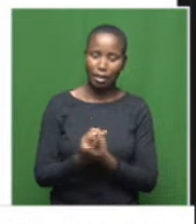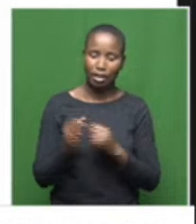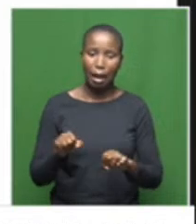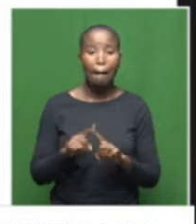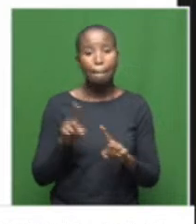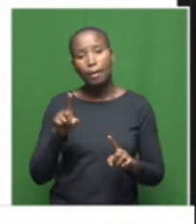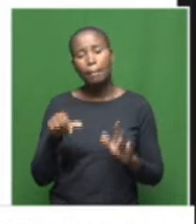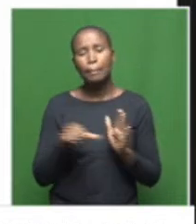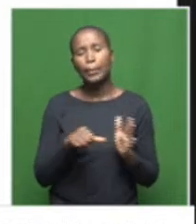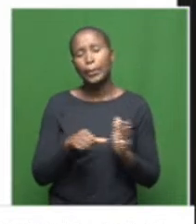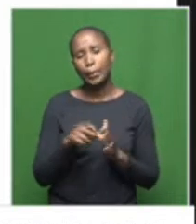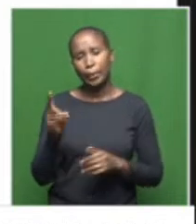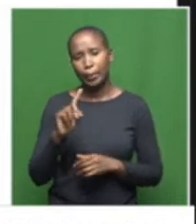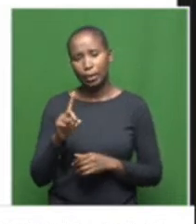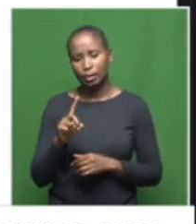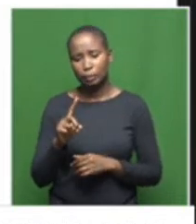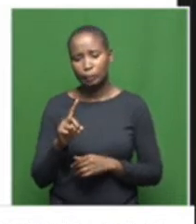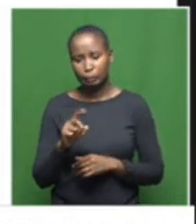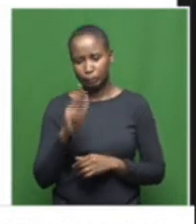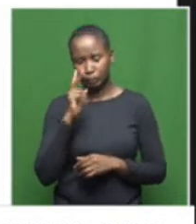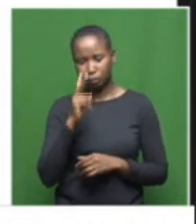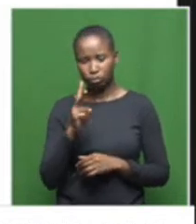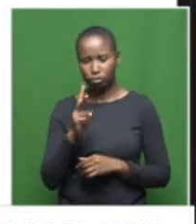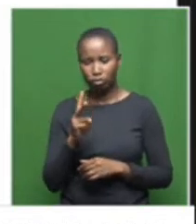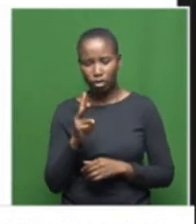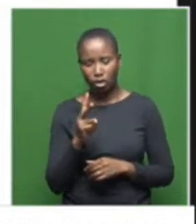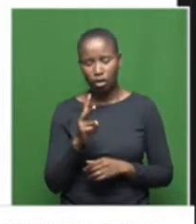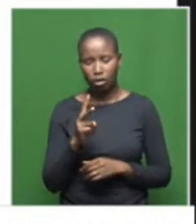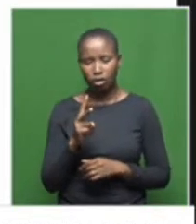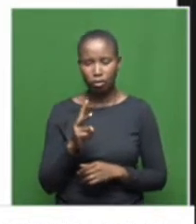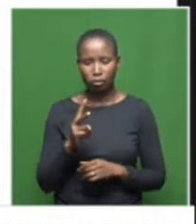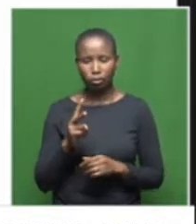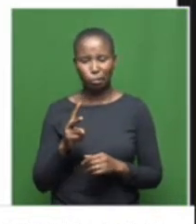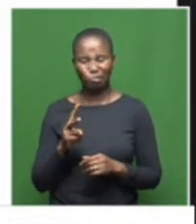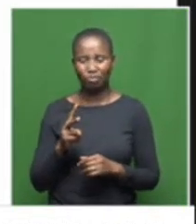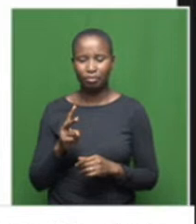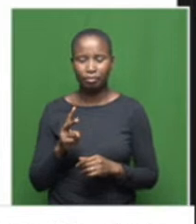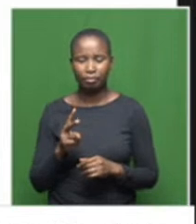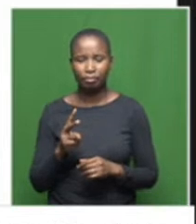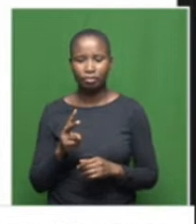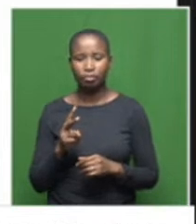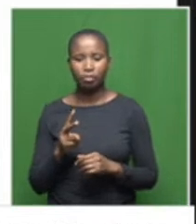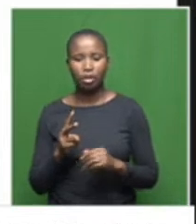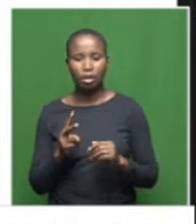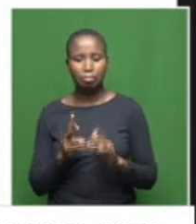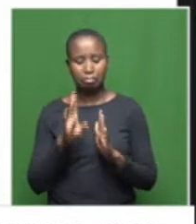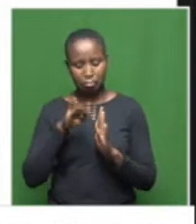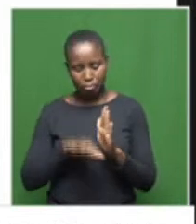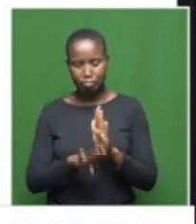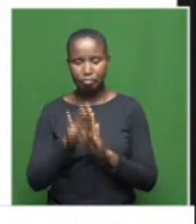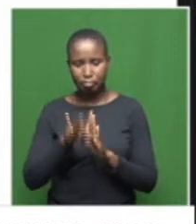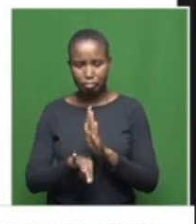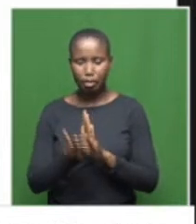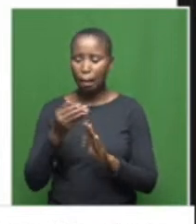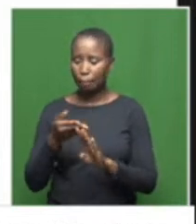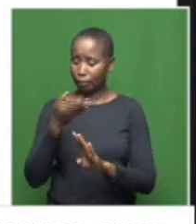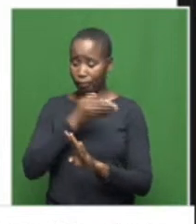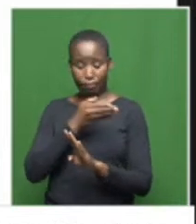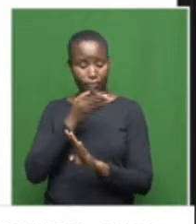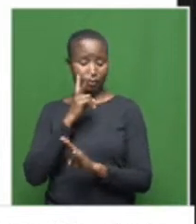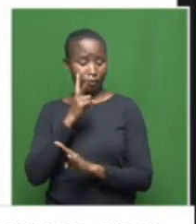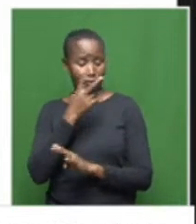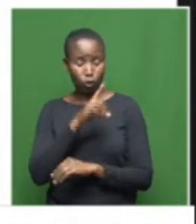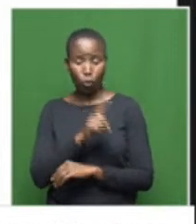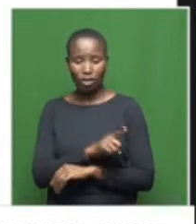to note that although we're not seeing the same kind of quick fall off of the wave as we've seen previously, is that we're in a